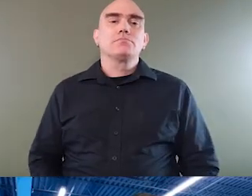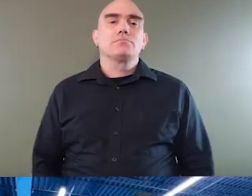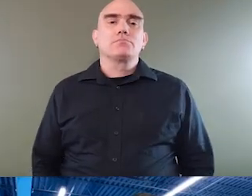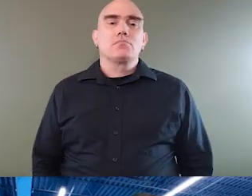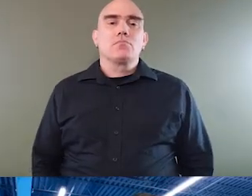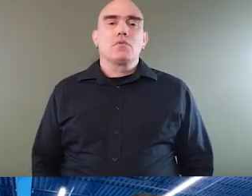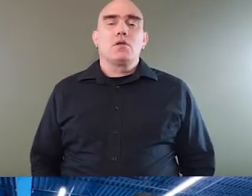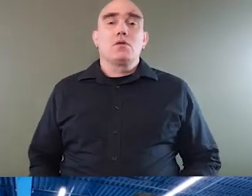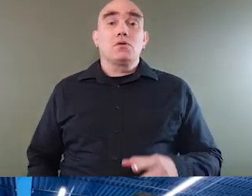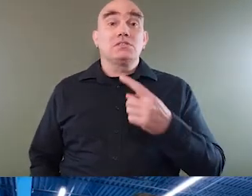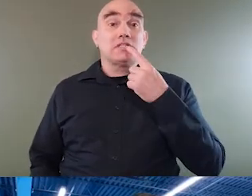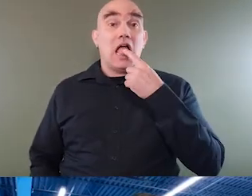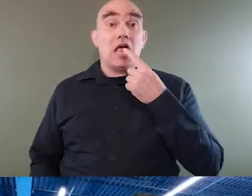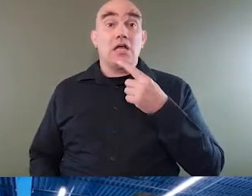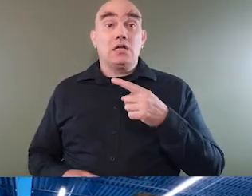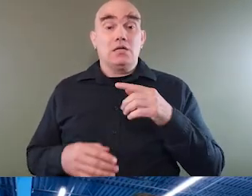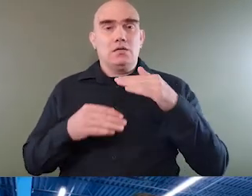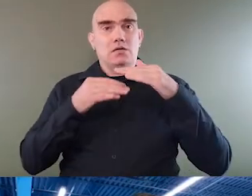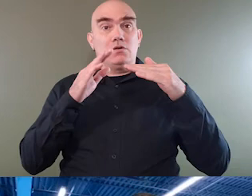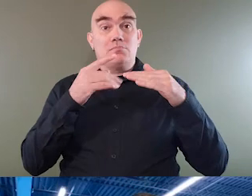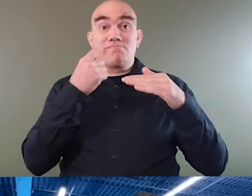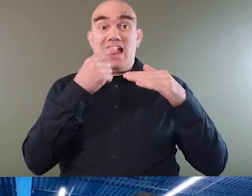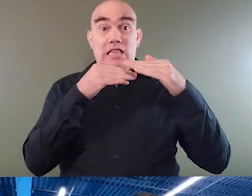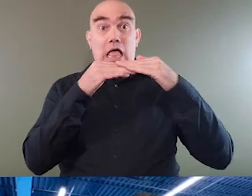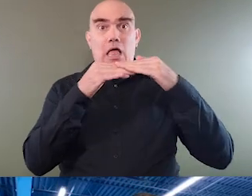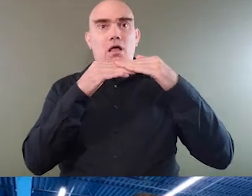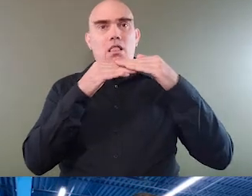Release your tongue from the roof of your mouth.